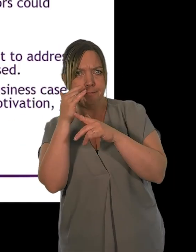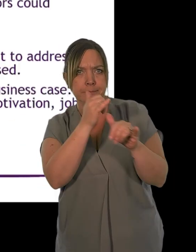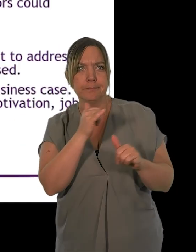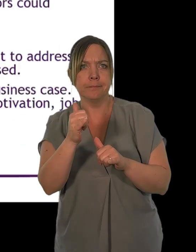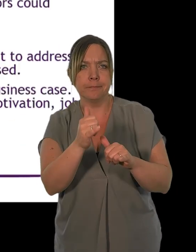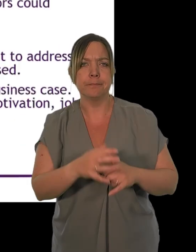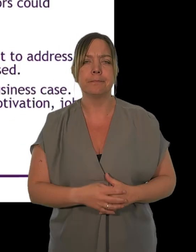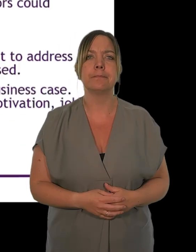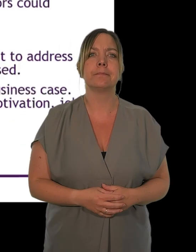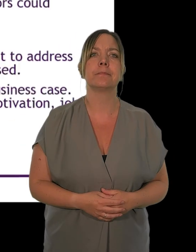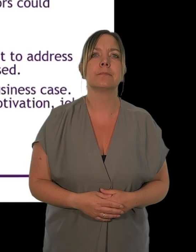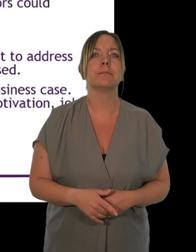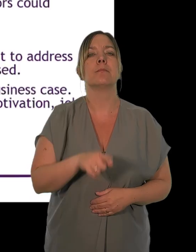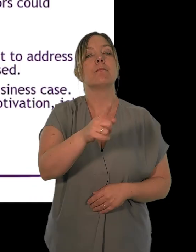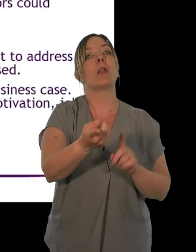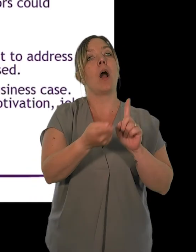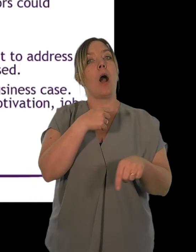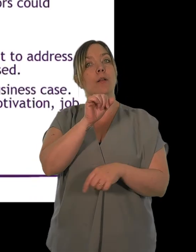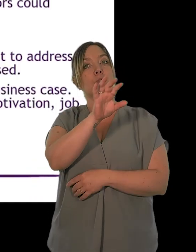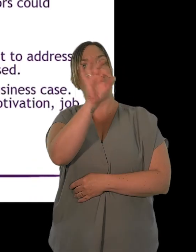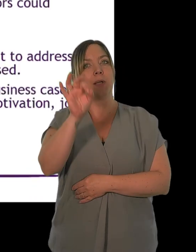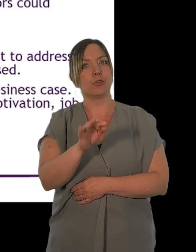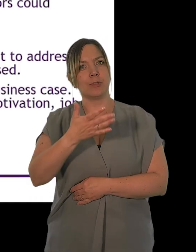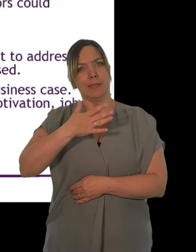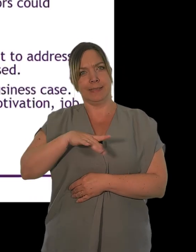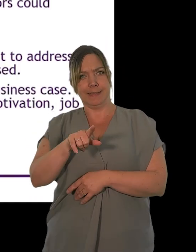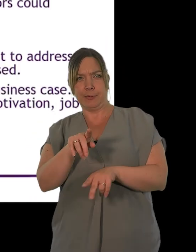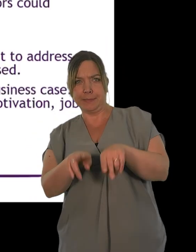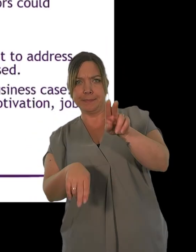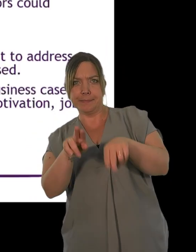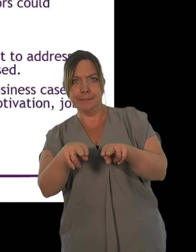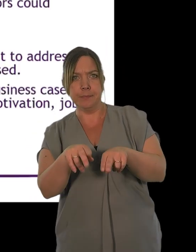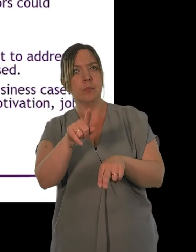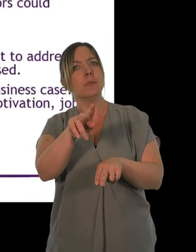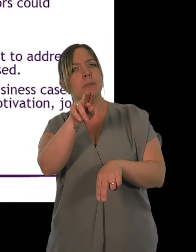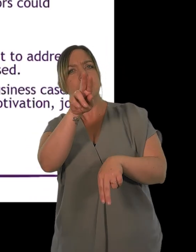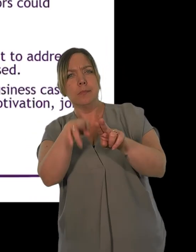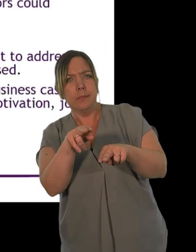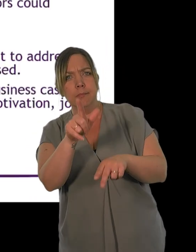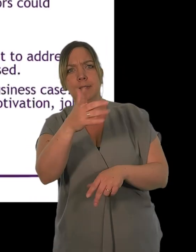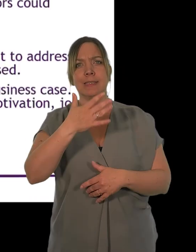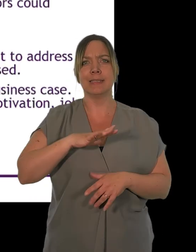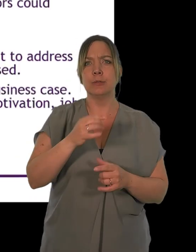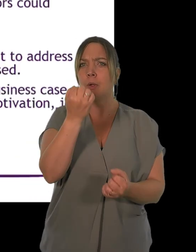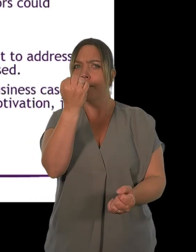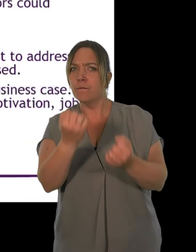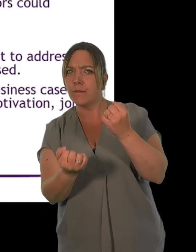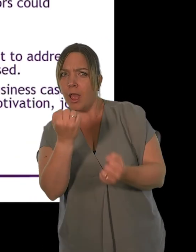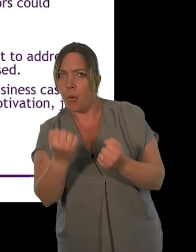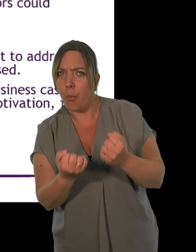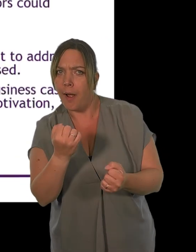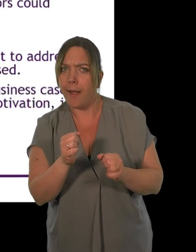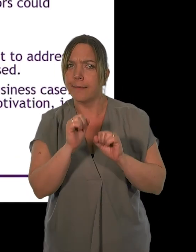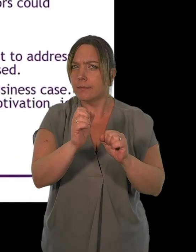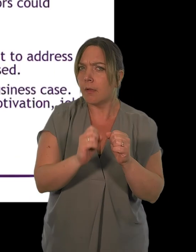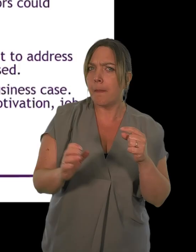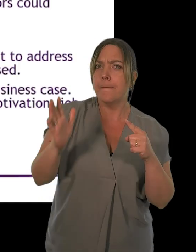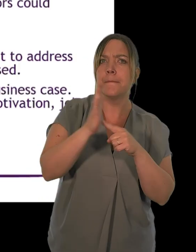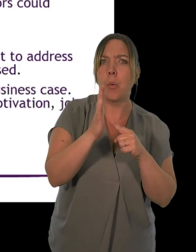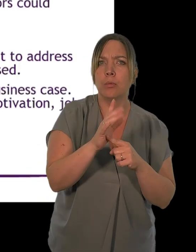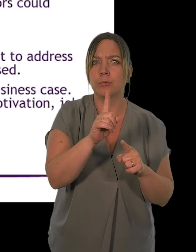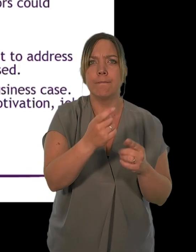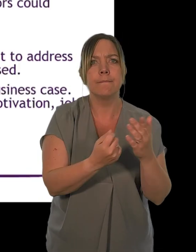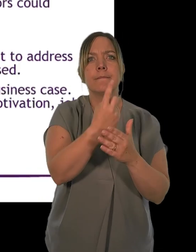judgment. Here, the focus is on well-being. So you should evaluate or judge 2 factors that could impact well-being at